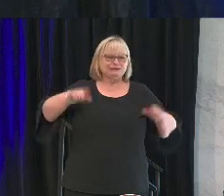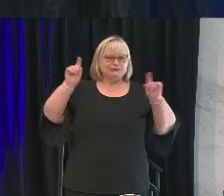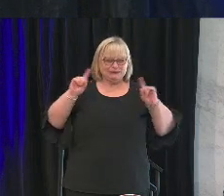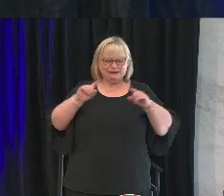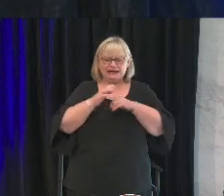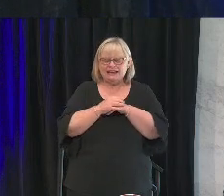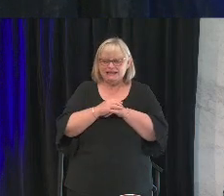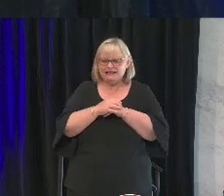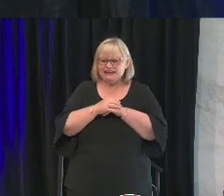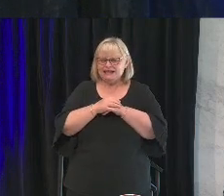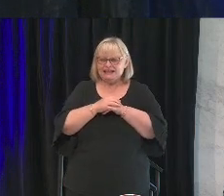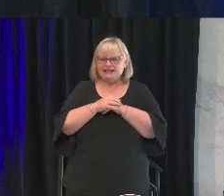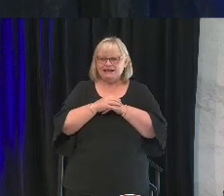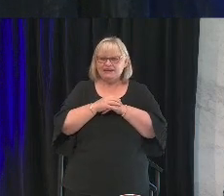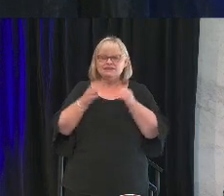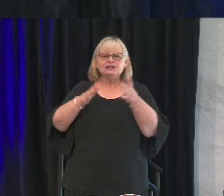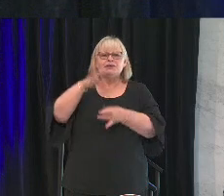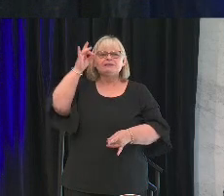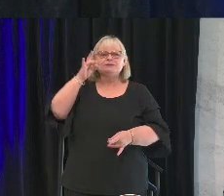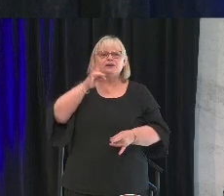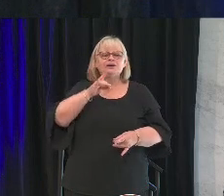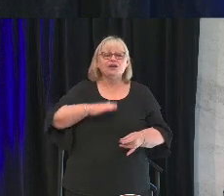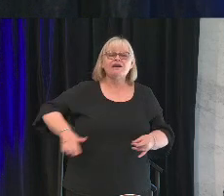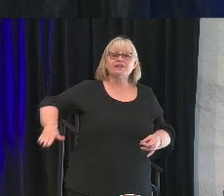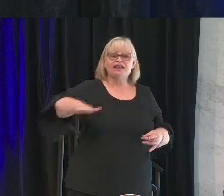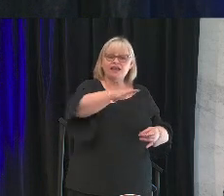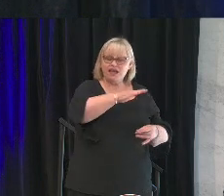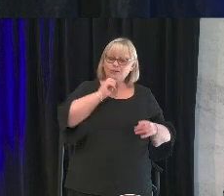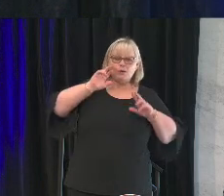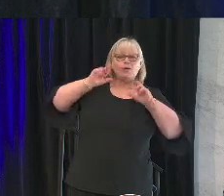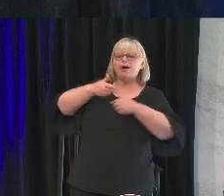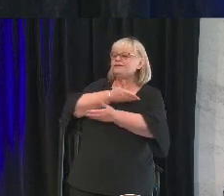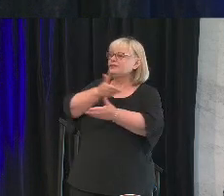As I said then, the spirit of the land's now going to look after you as you're walking around on country.